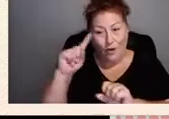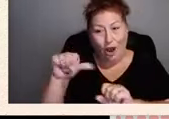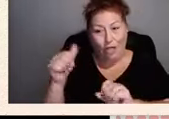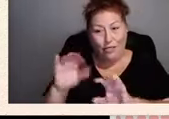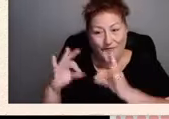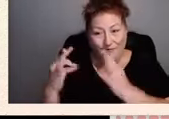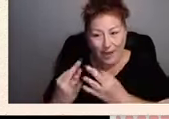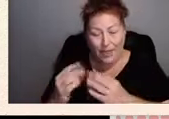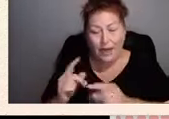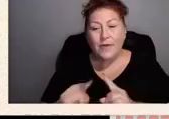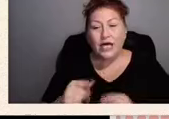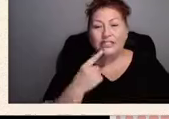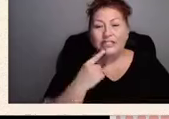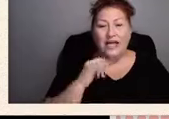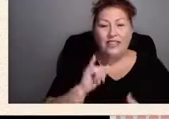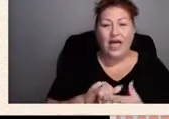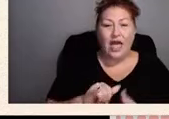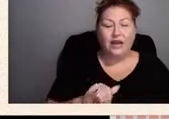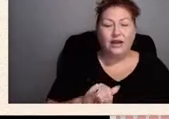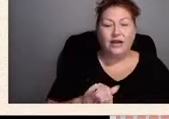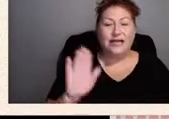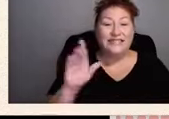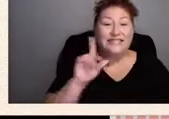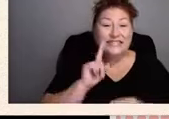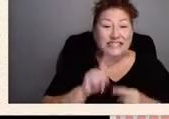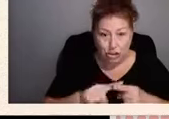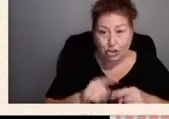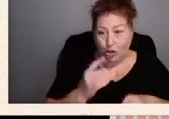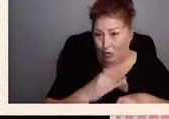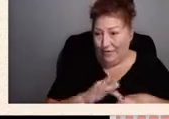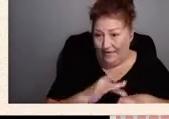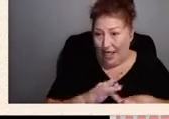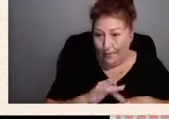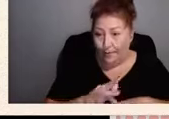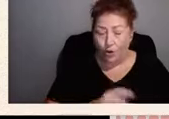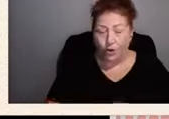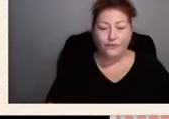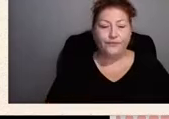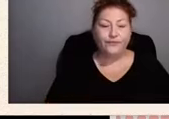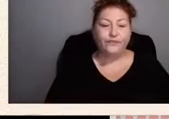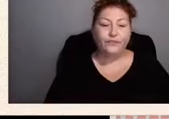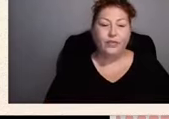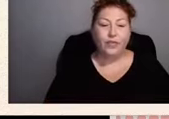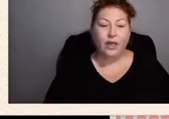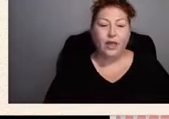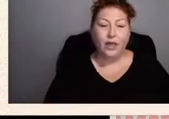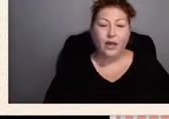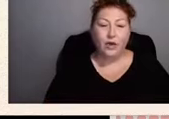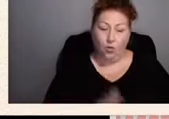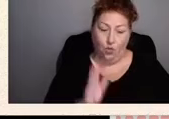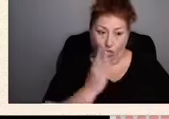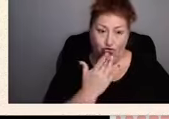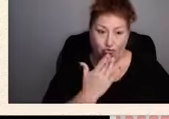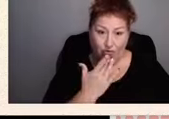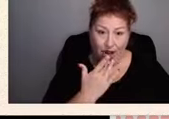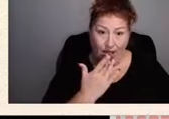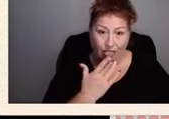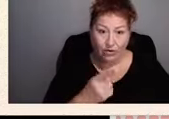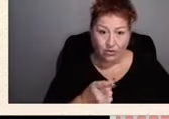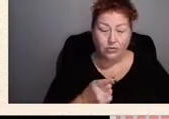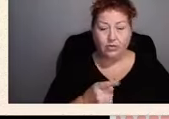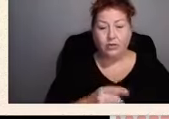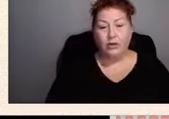that his uh, his sister was available. And when she read our story, and my story in